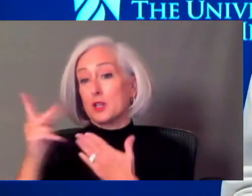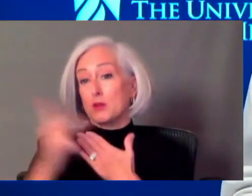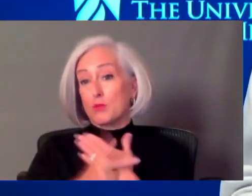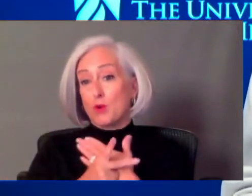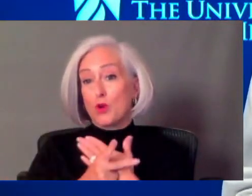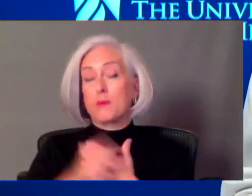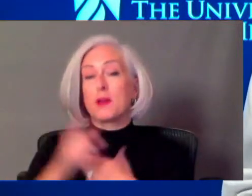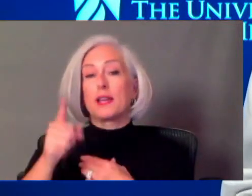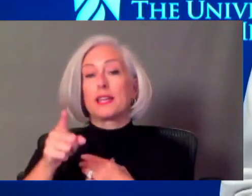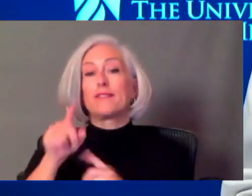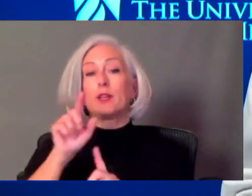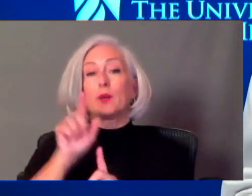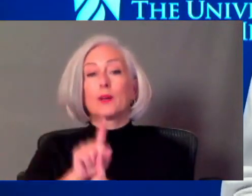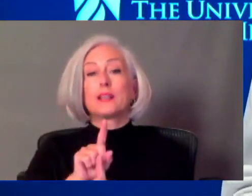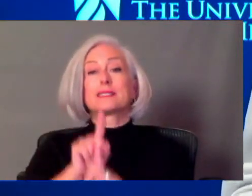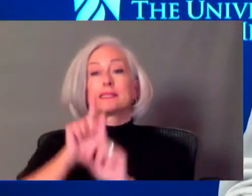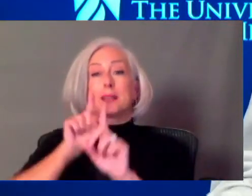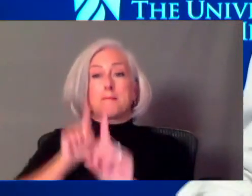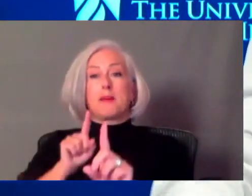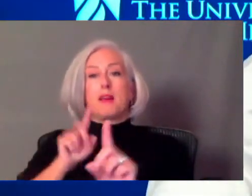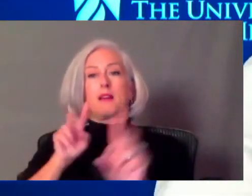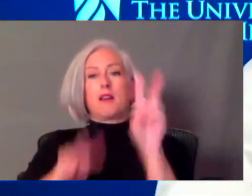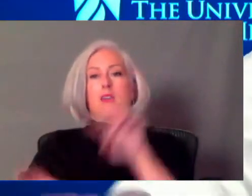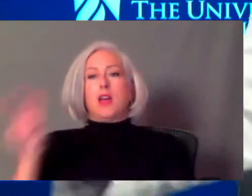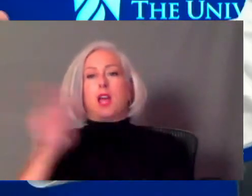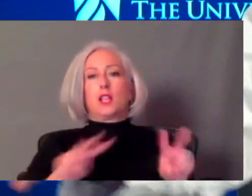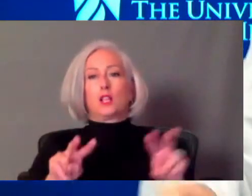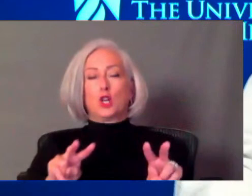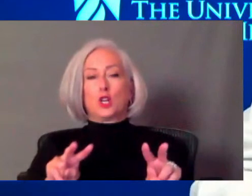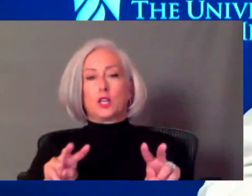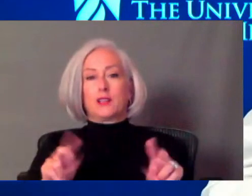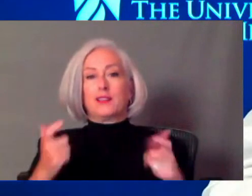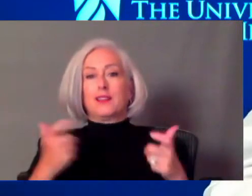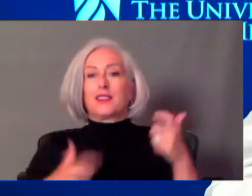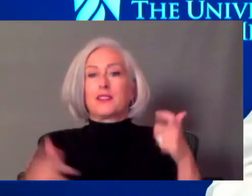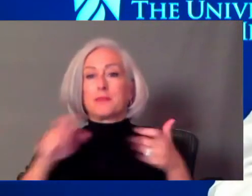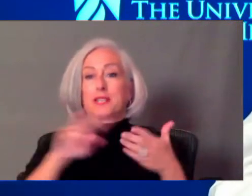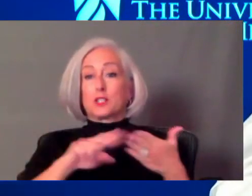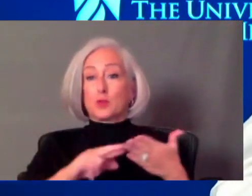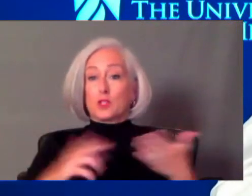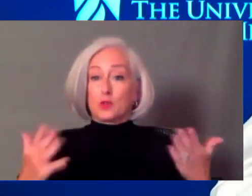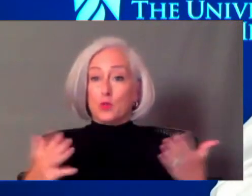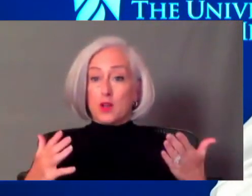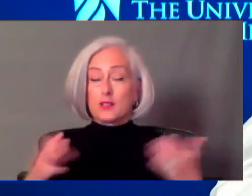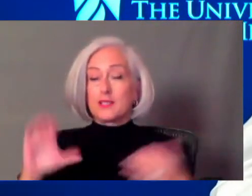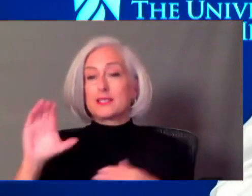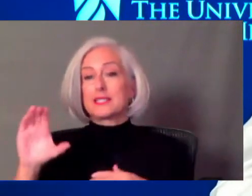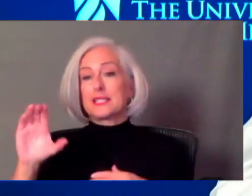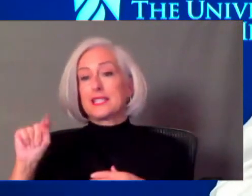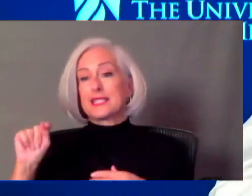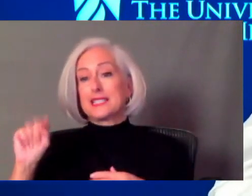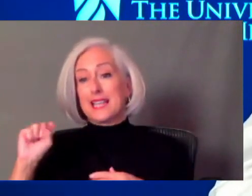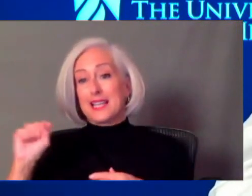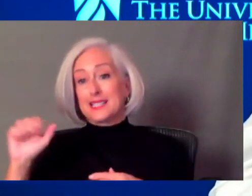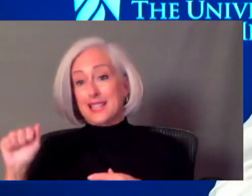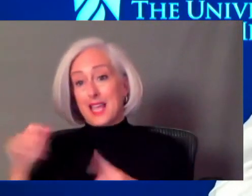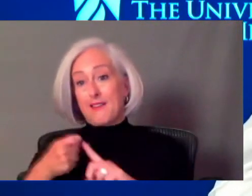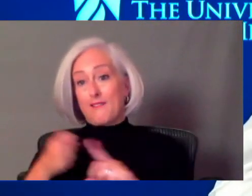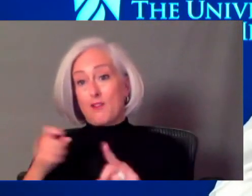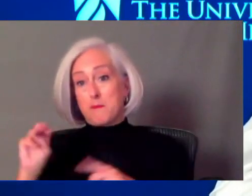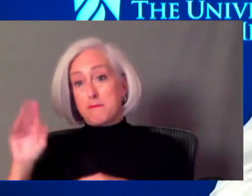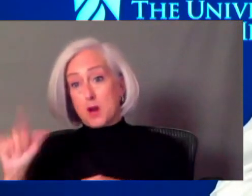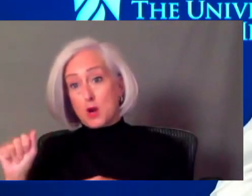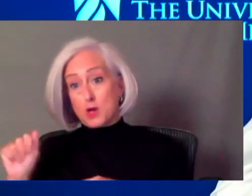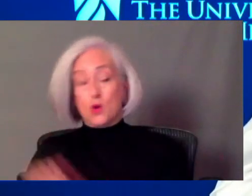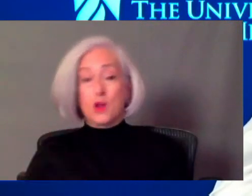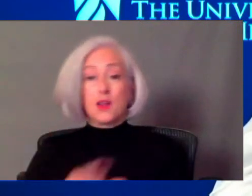talked about in our Cancer Center program. People like Amber stepping up. It's all about that, Mario. Correct. All right, let's bring in your girl, Amber. Yeah,